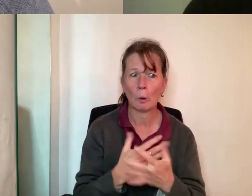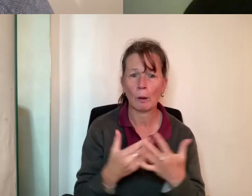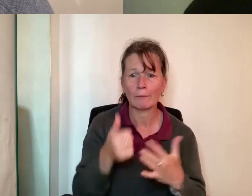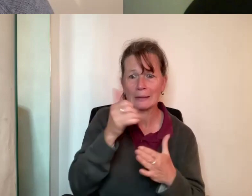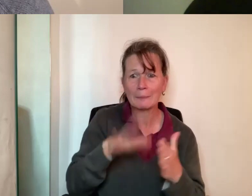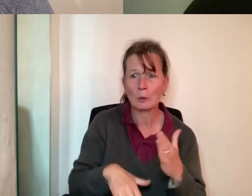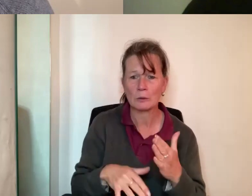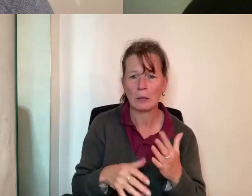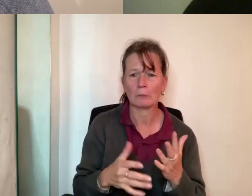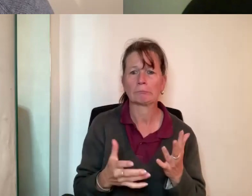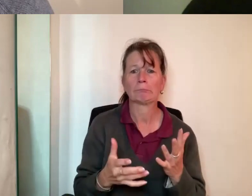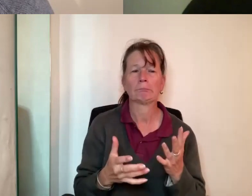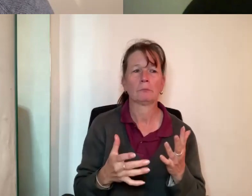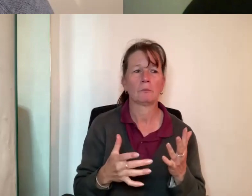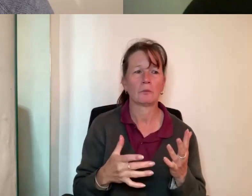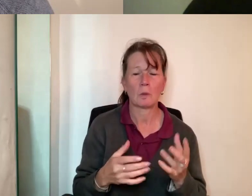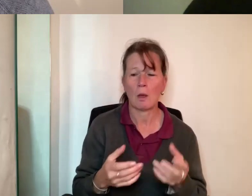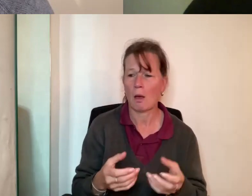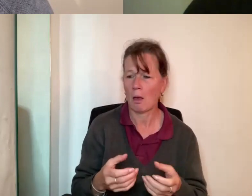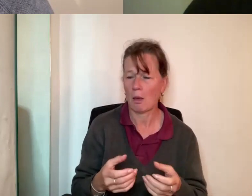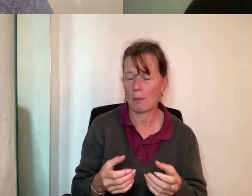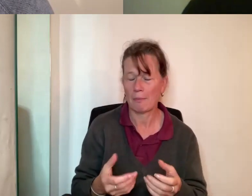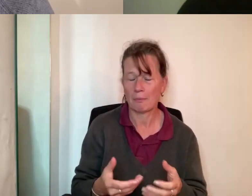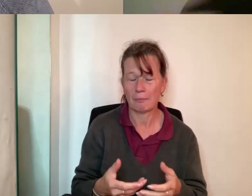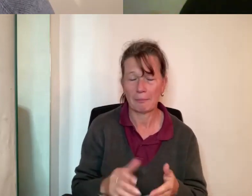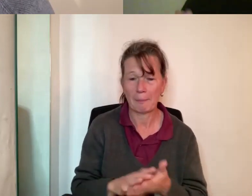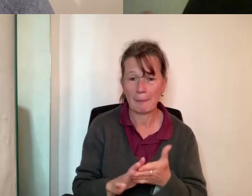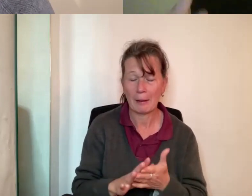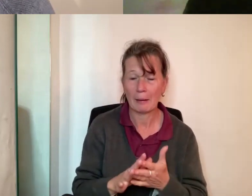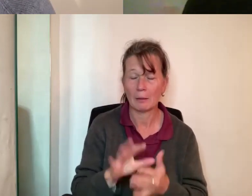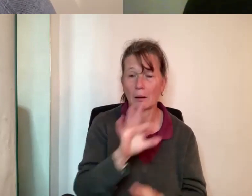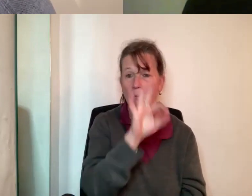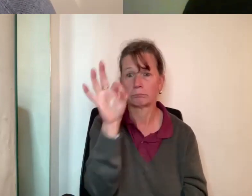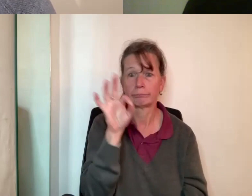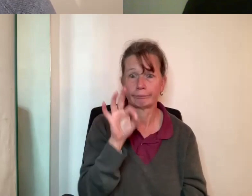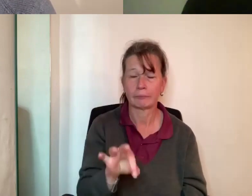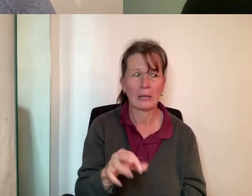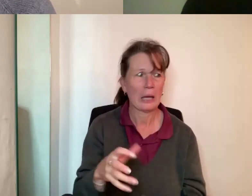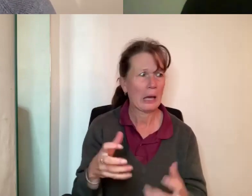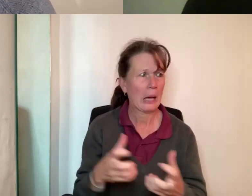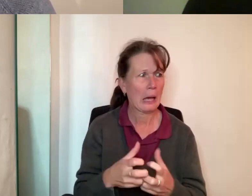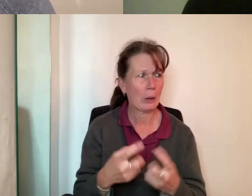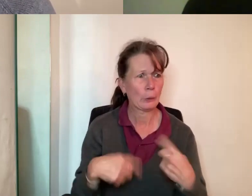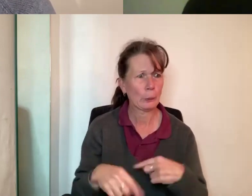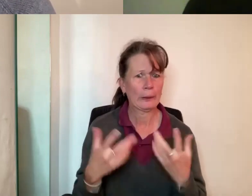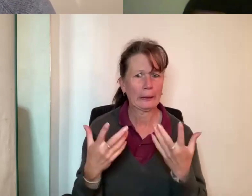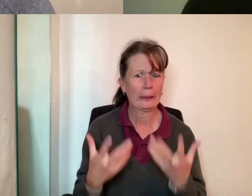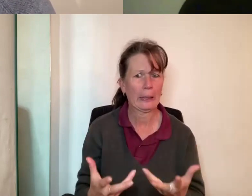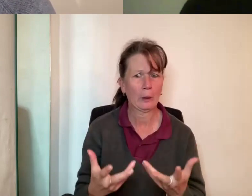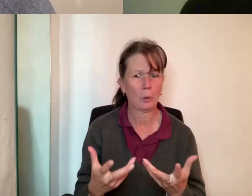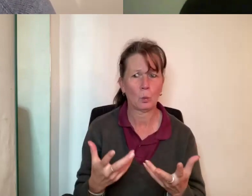actually. And so it kind of threw up a big question for us in terms of like, oh gosh, how do we now